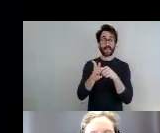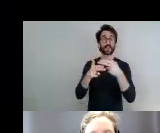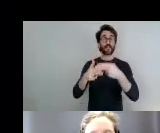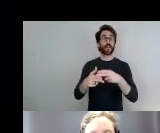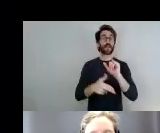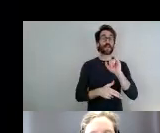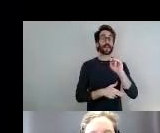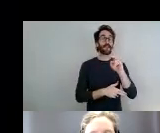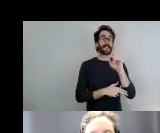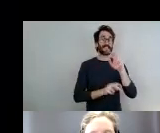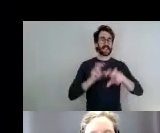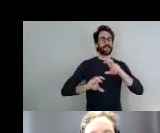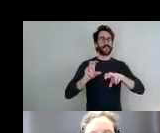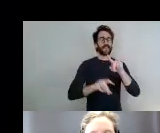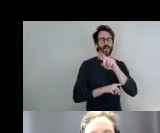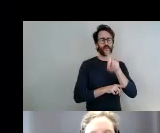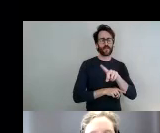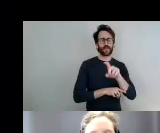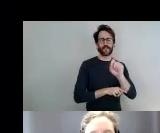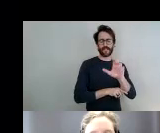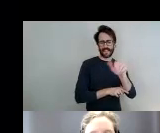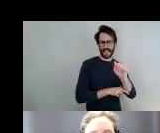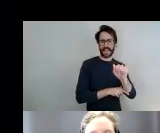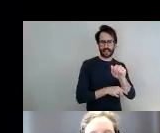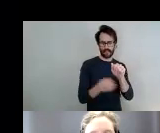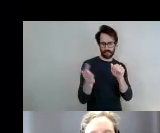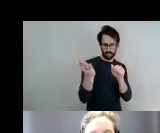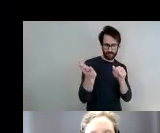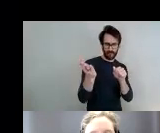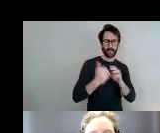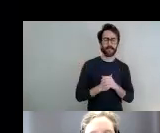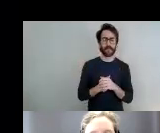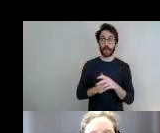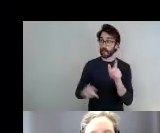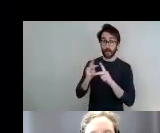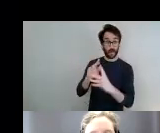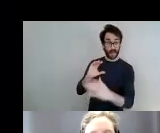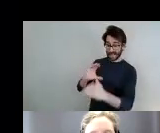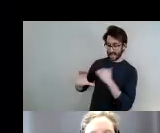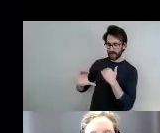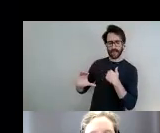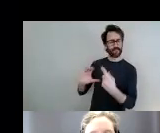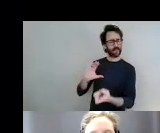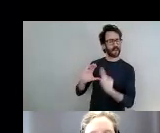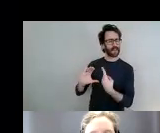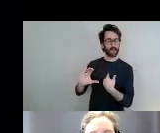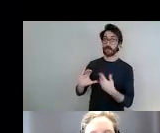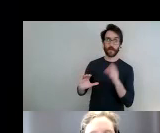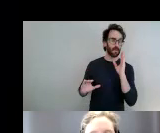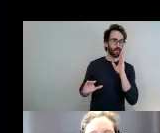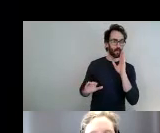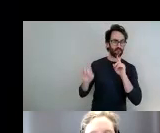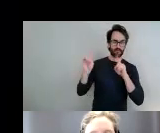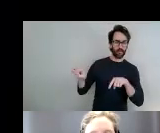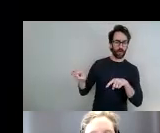investingquestions.ca. And this is a page where, sometimes people will email us, they ask us a question, and of course we'll respond. But if